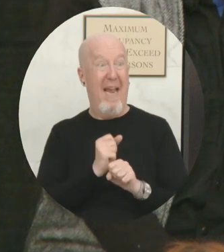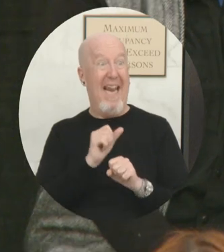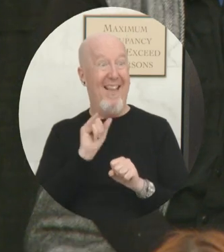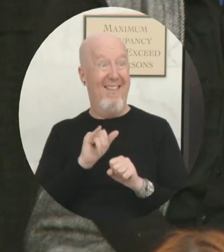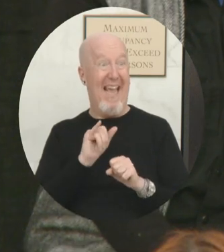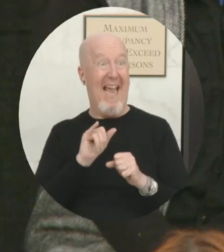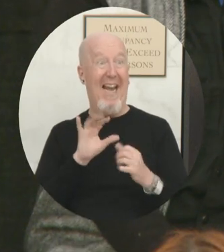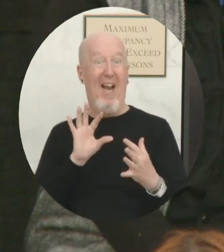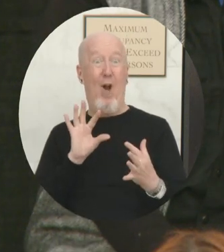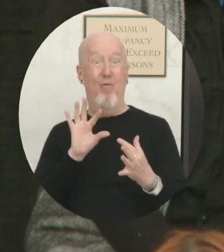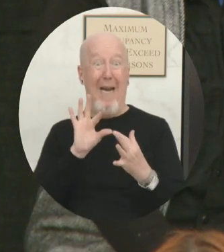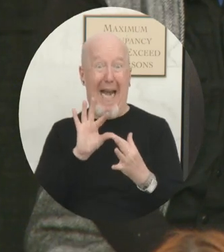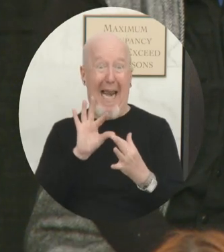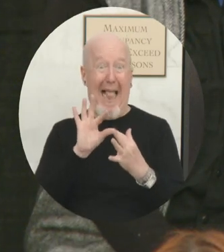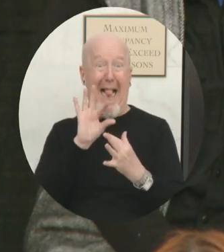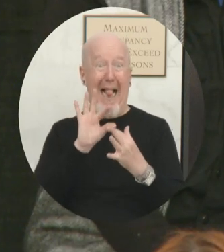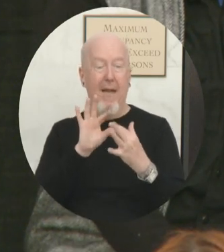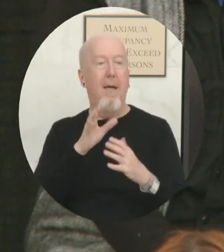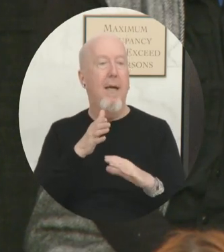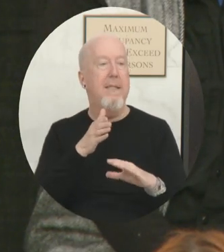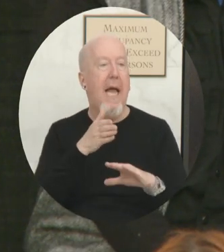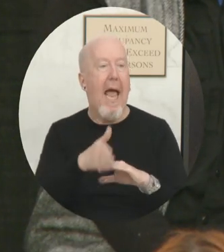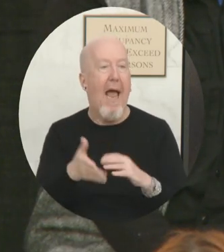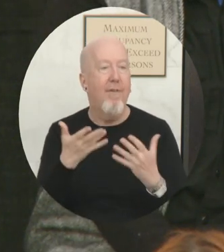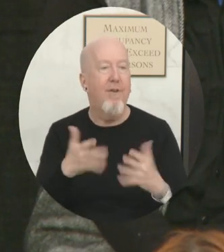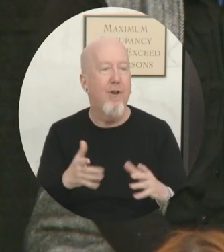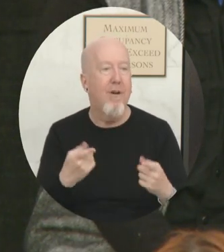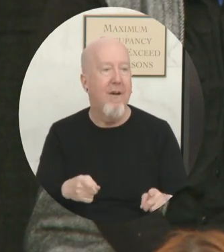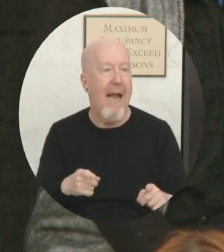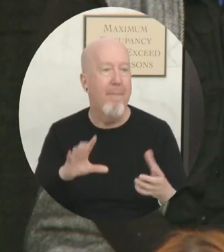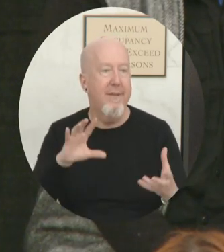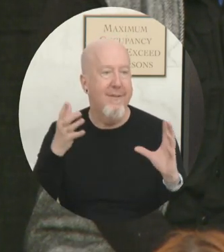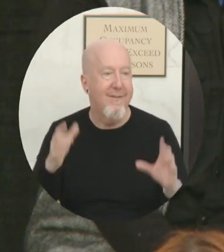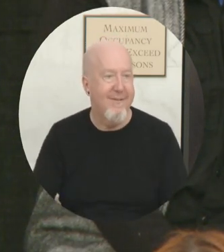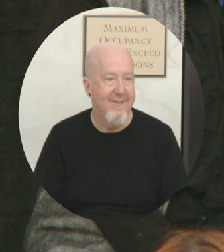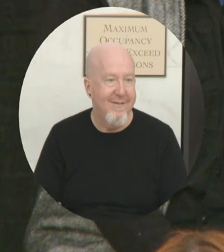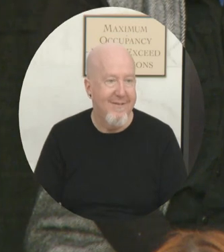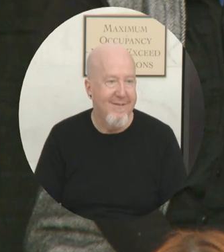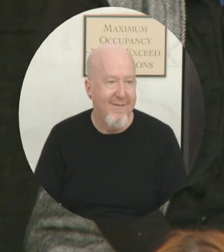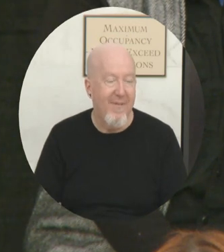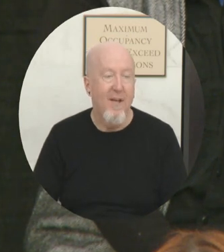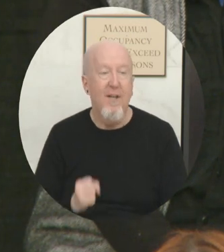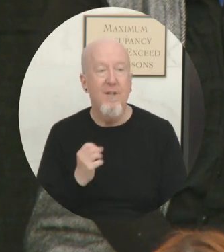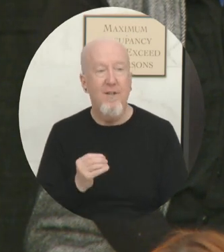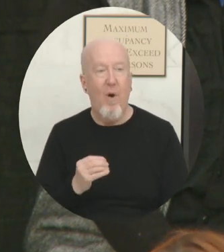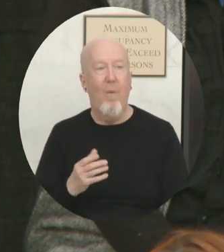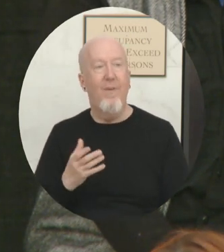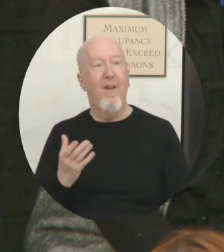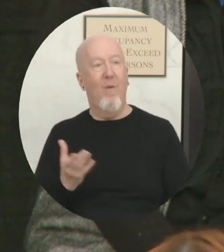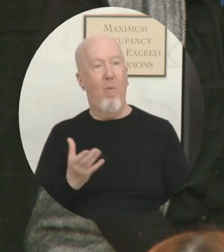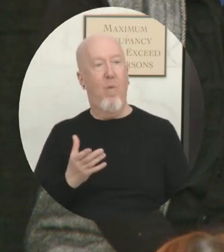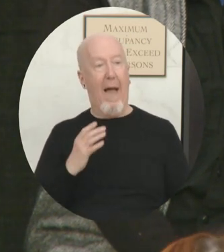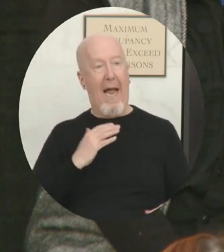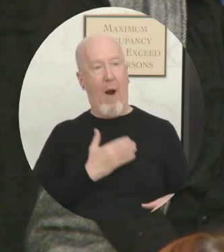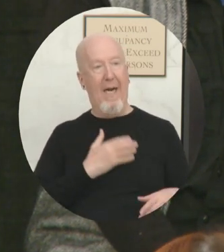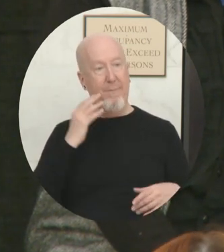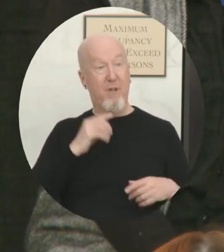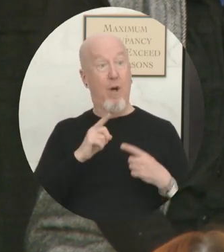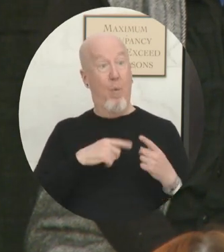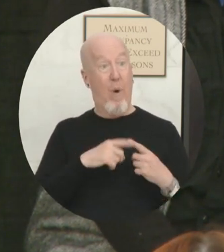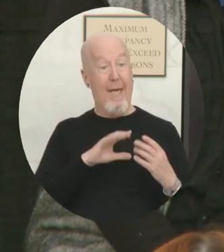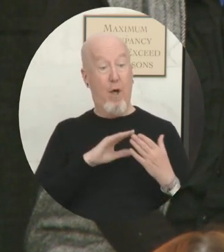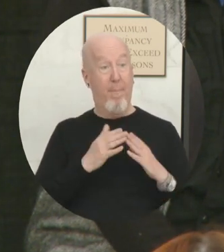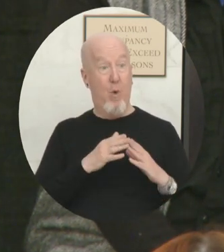is after the disaster has taken place. And so what we find is that as communities come